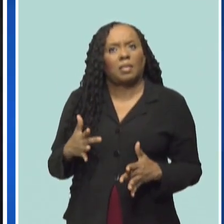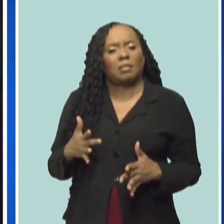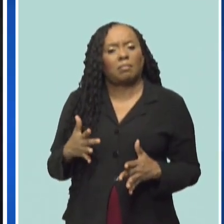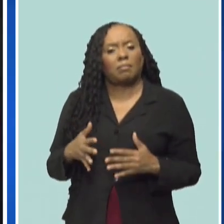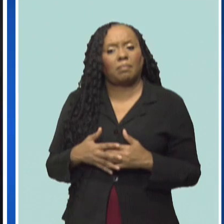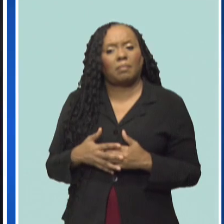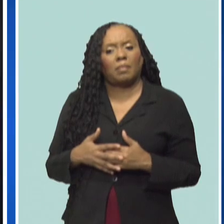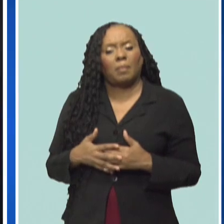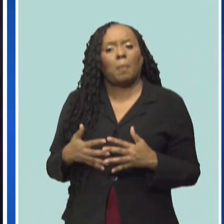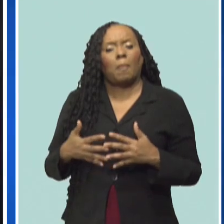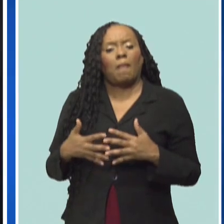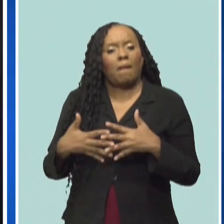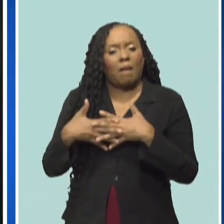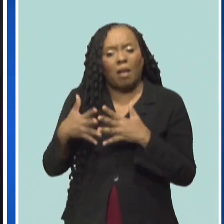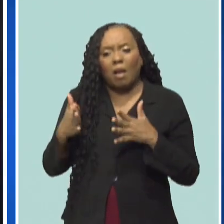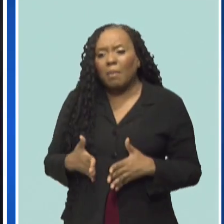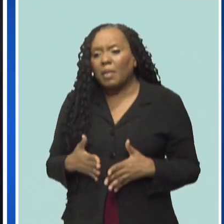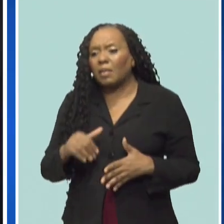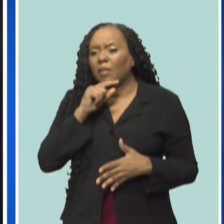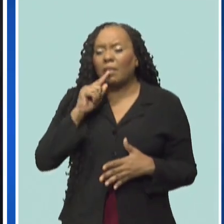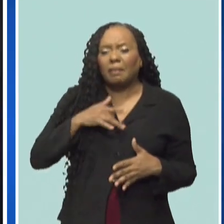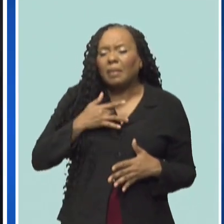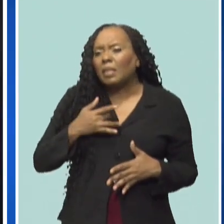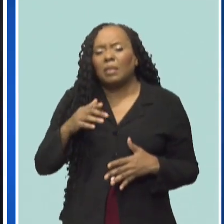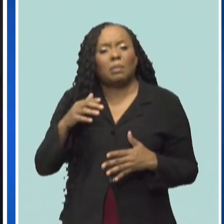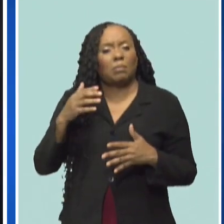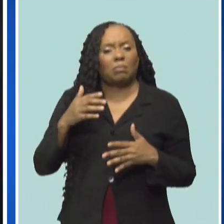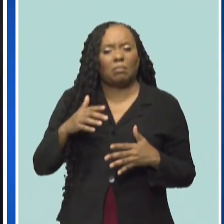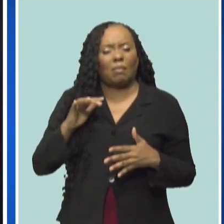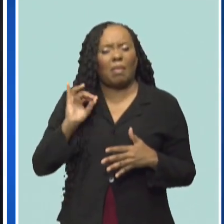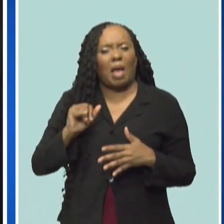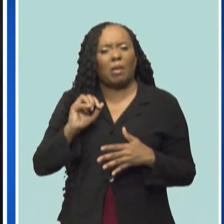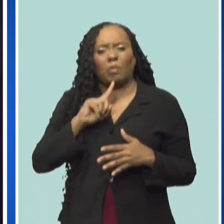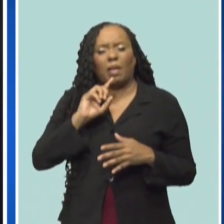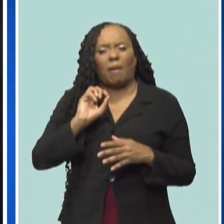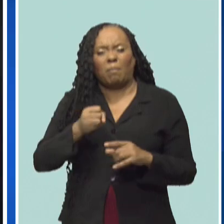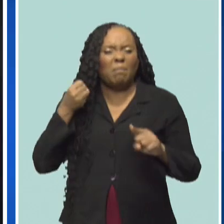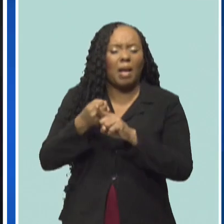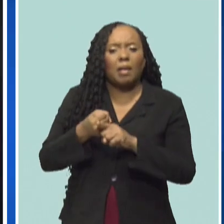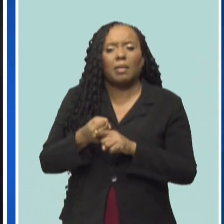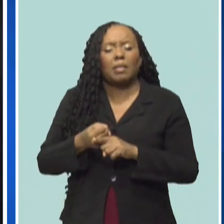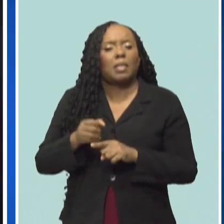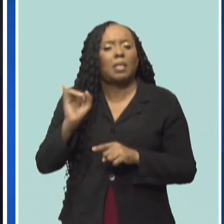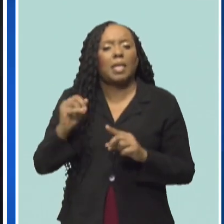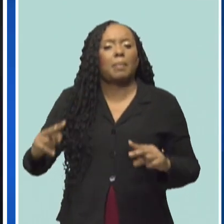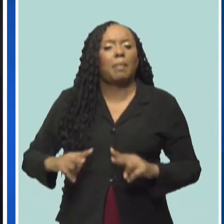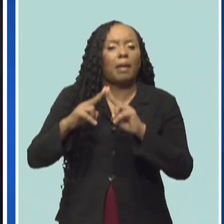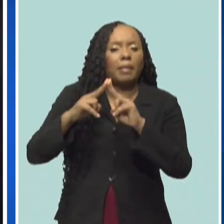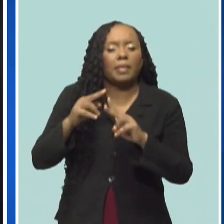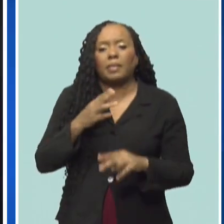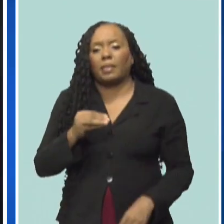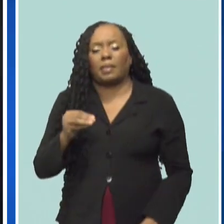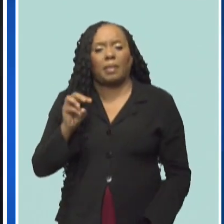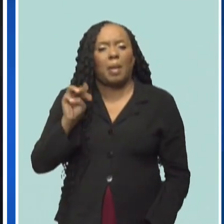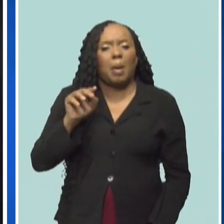in Martinique, in Paris, there are issues in the United Kingdom. They don't get that. They're concerned about their own economic reality,